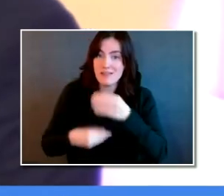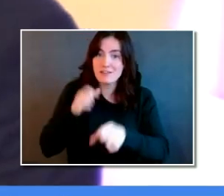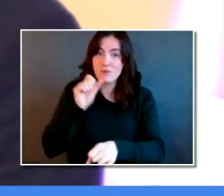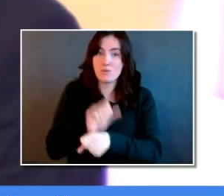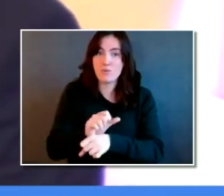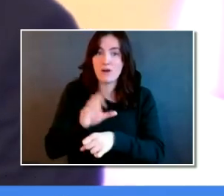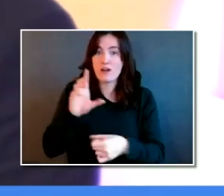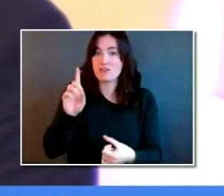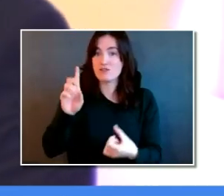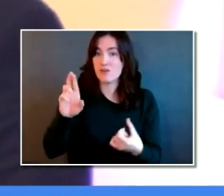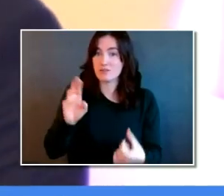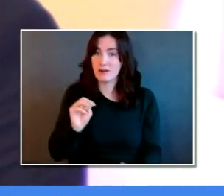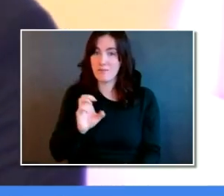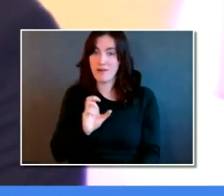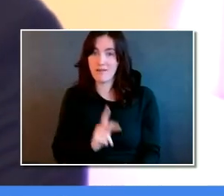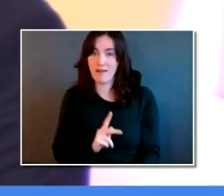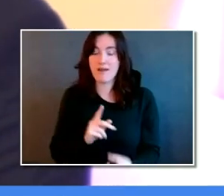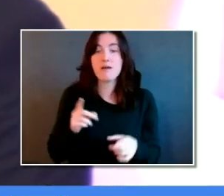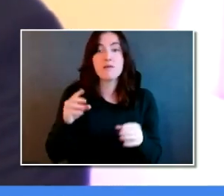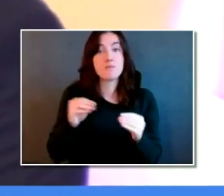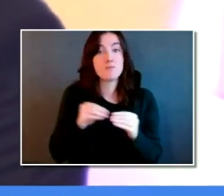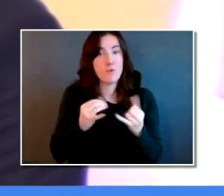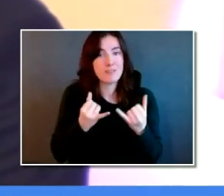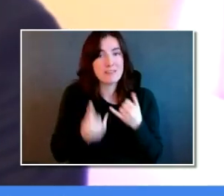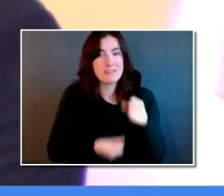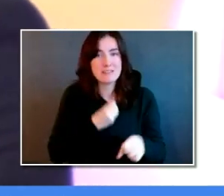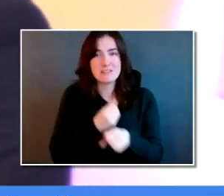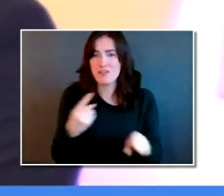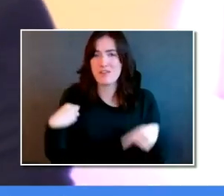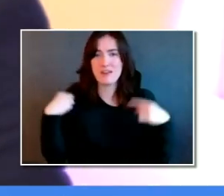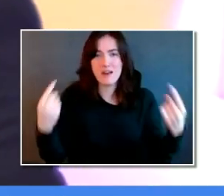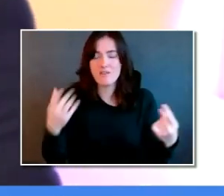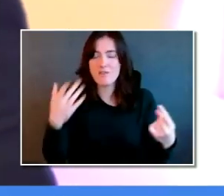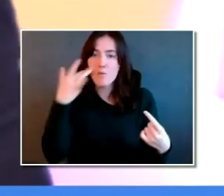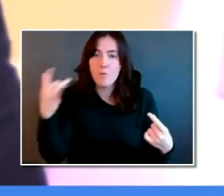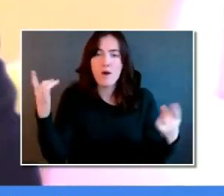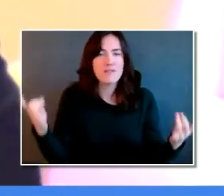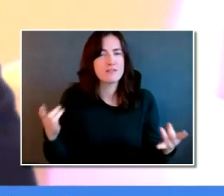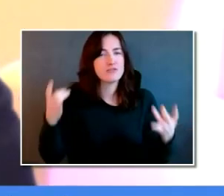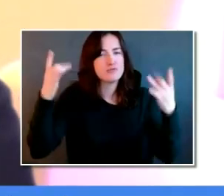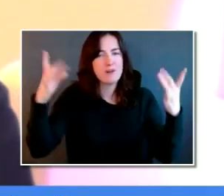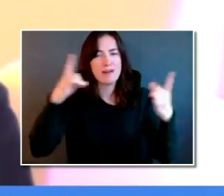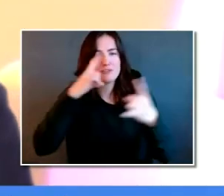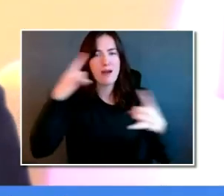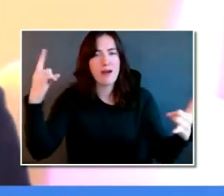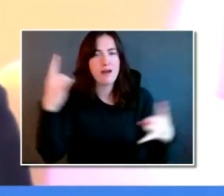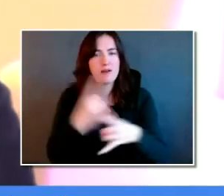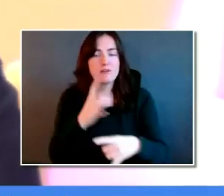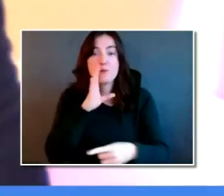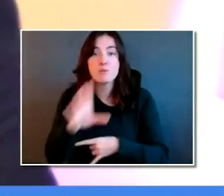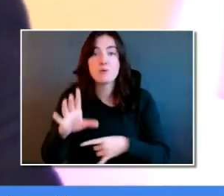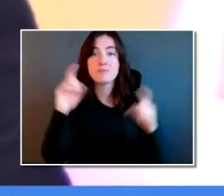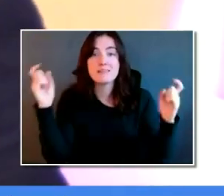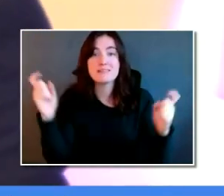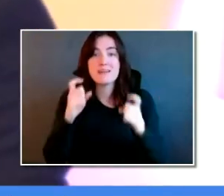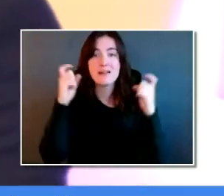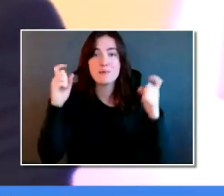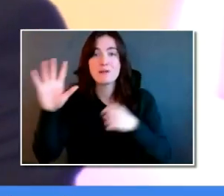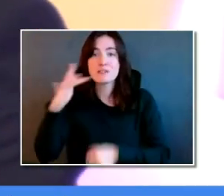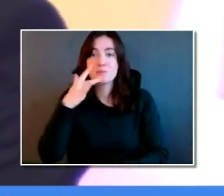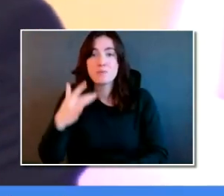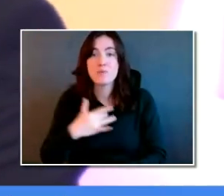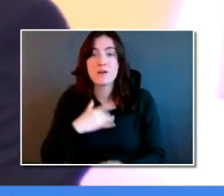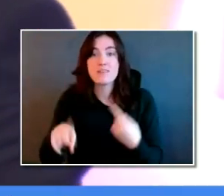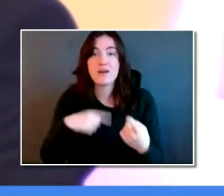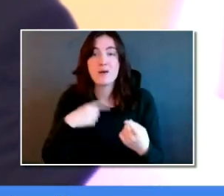more so this year than ever because of the tragic irony that we will be celebrating his birthday on Monday, on